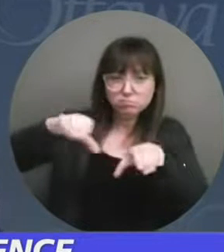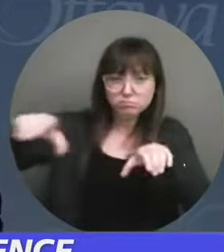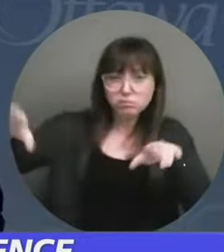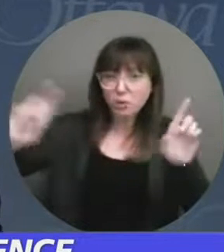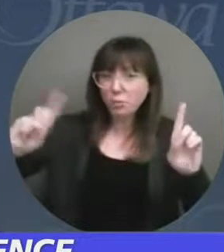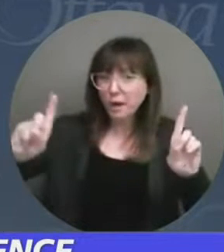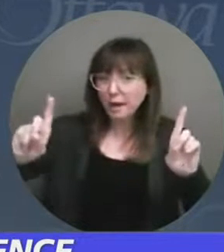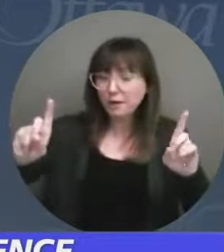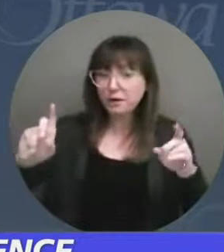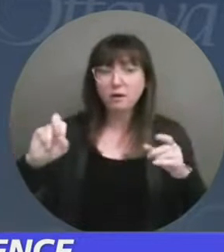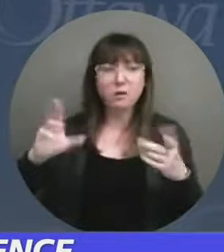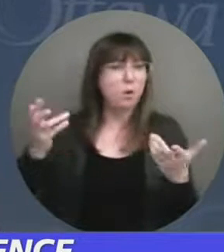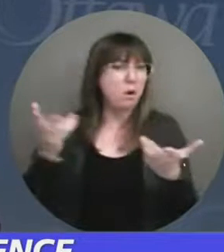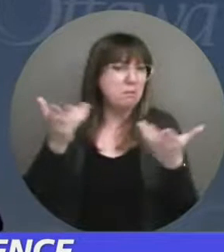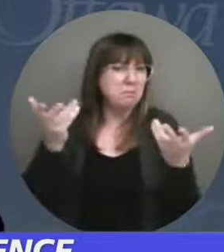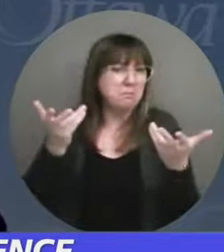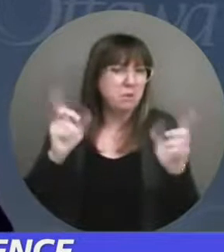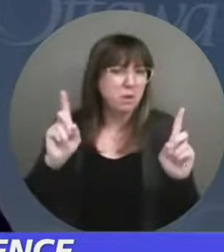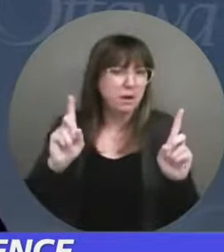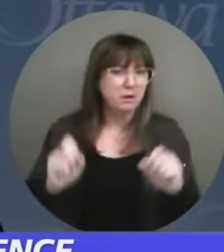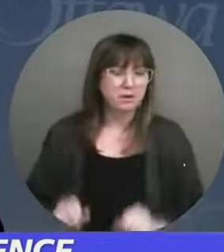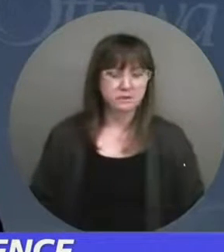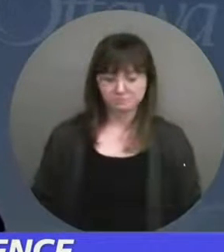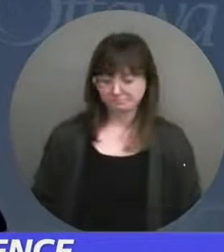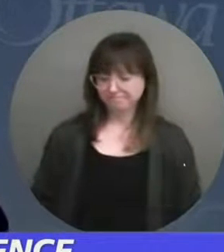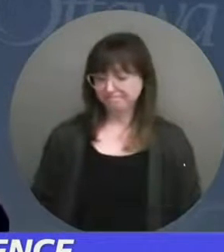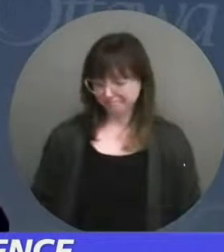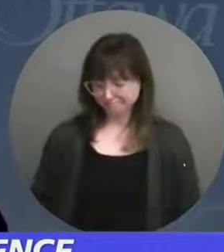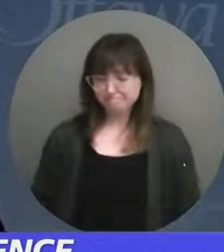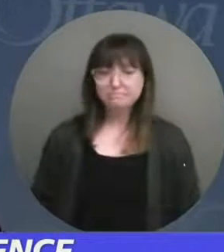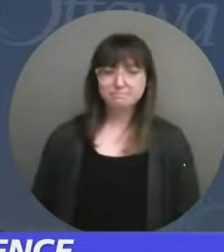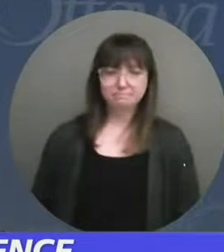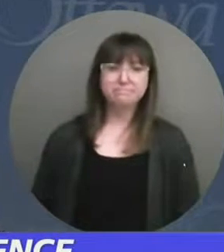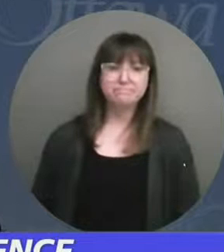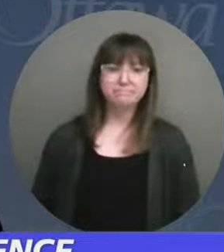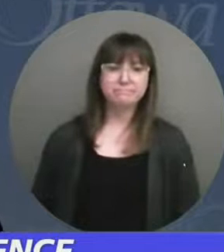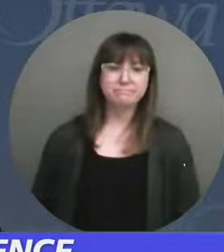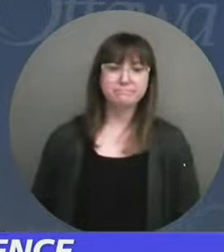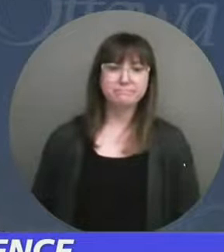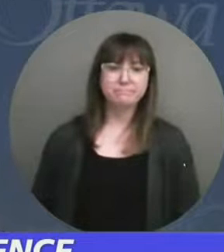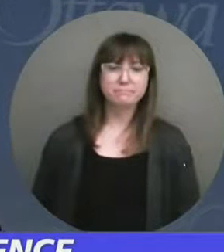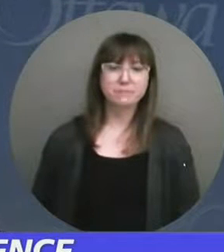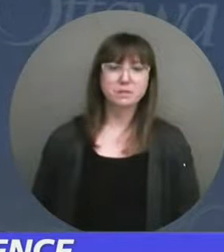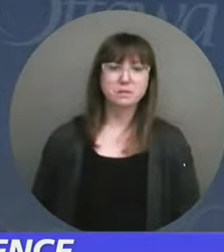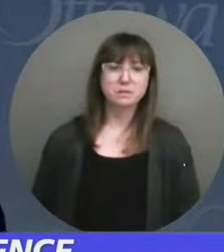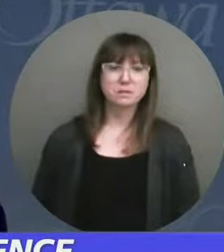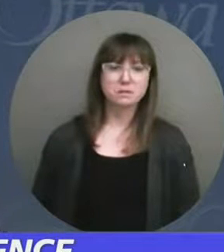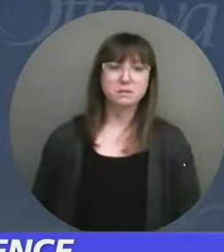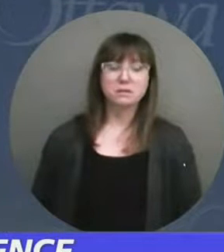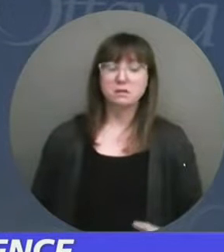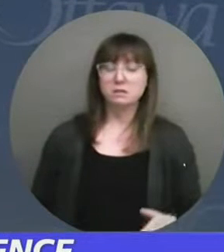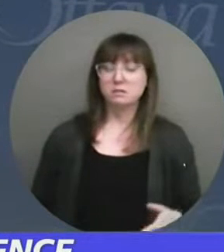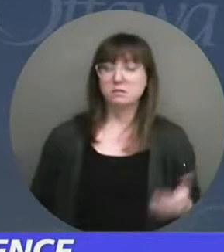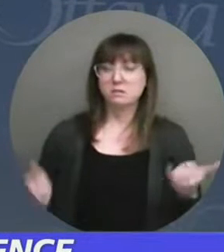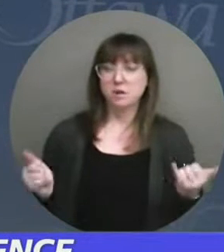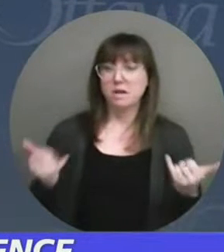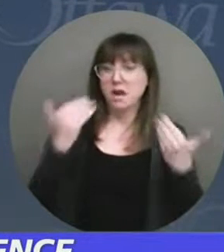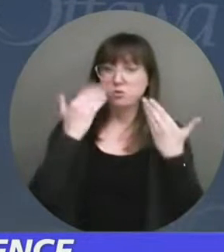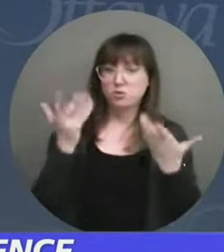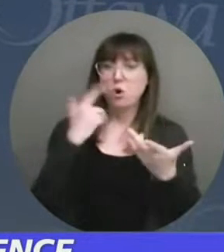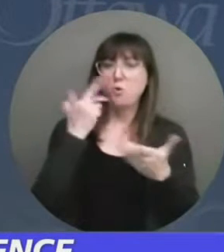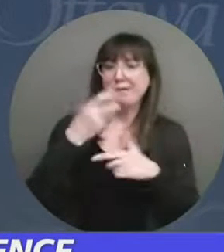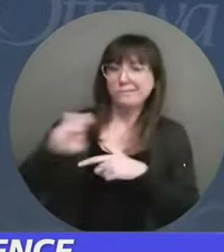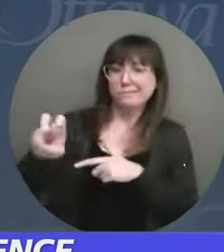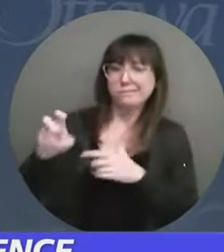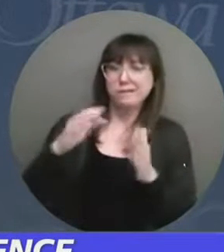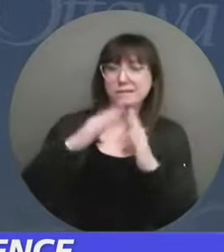soon to say? Yeah, we don't know at this point. It goes into the housing budget, and in some instances, for instance, it could go to our